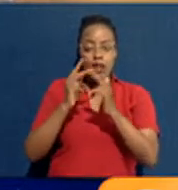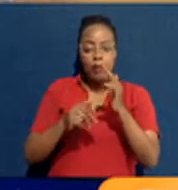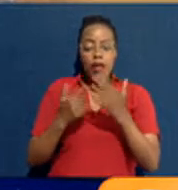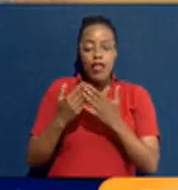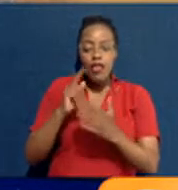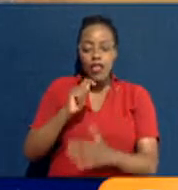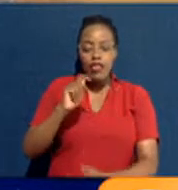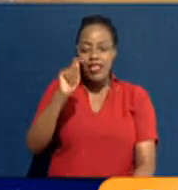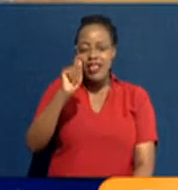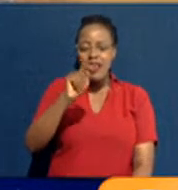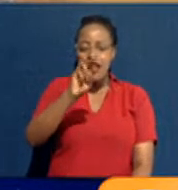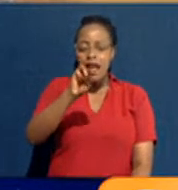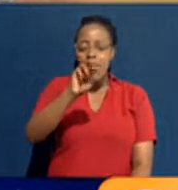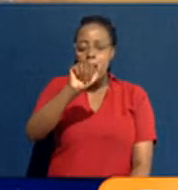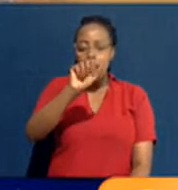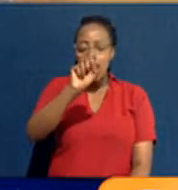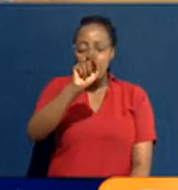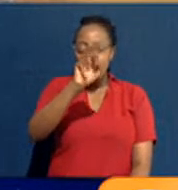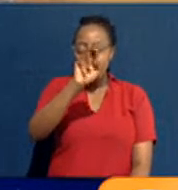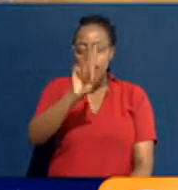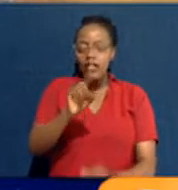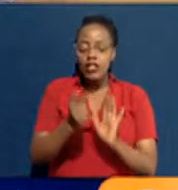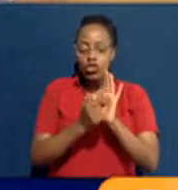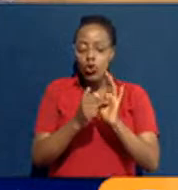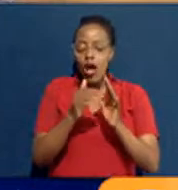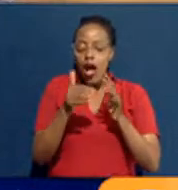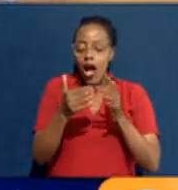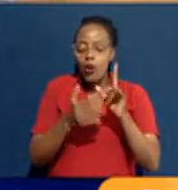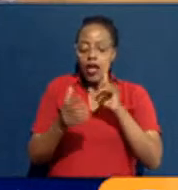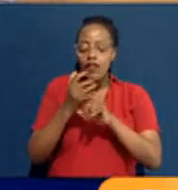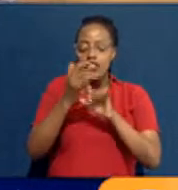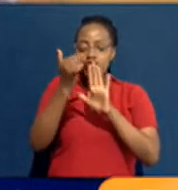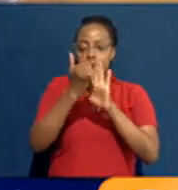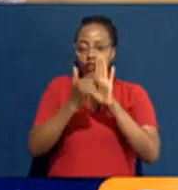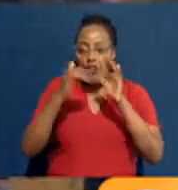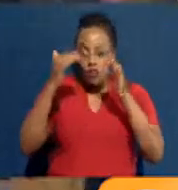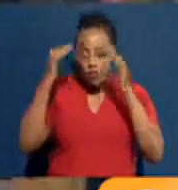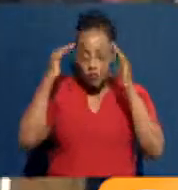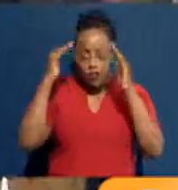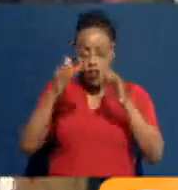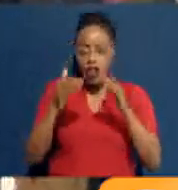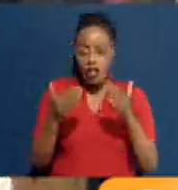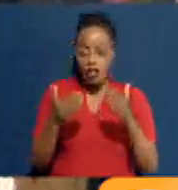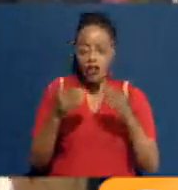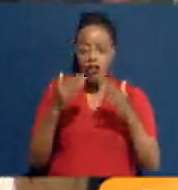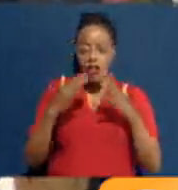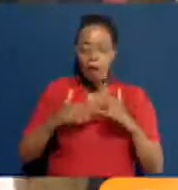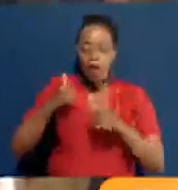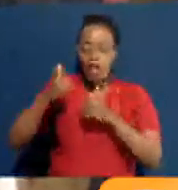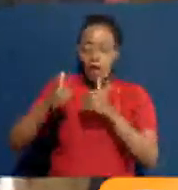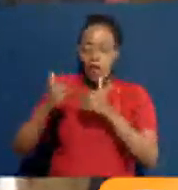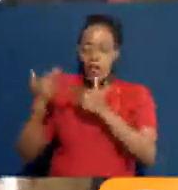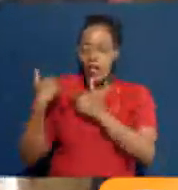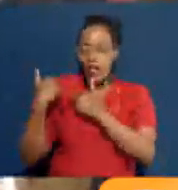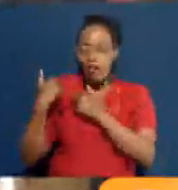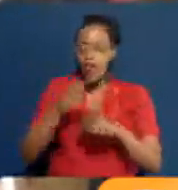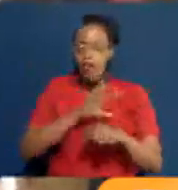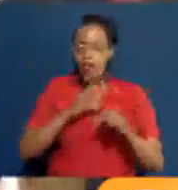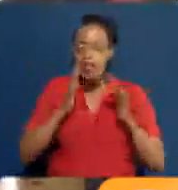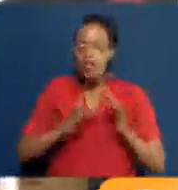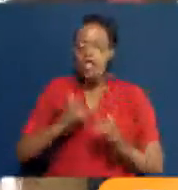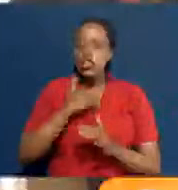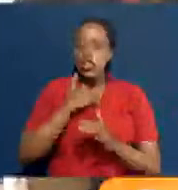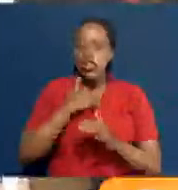Mustard, which captures the union's milestones. Our focus is an umbrella body that links Christian unions in